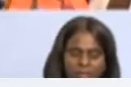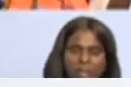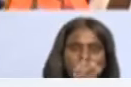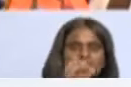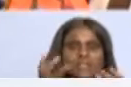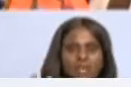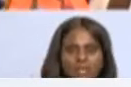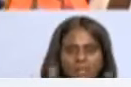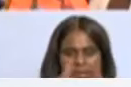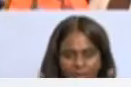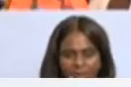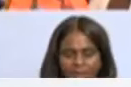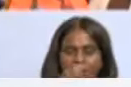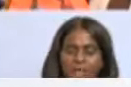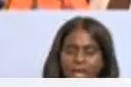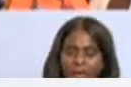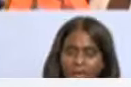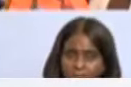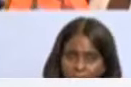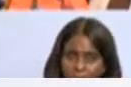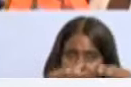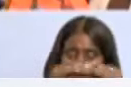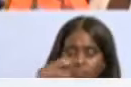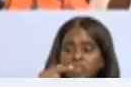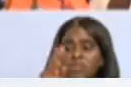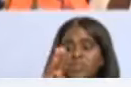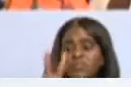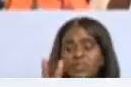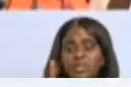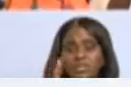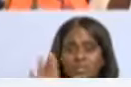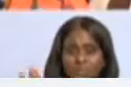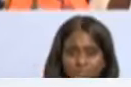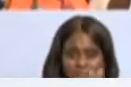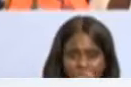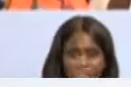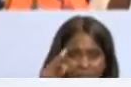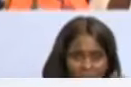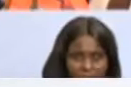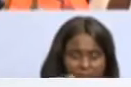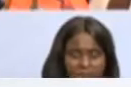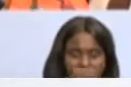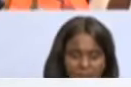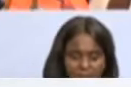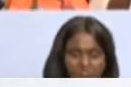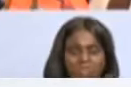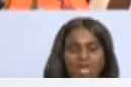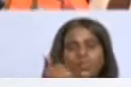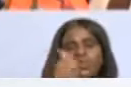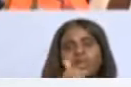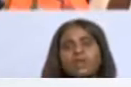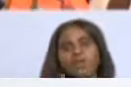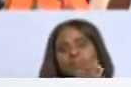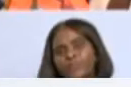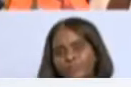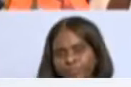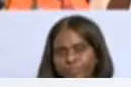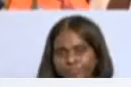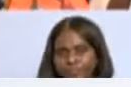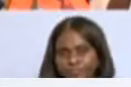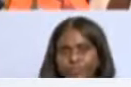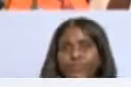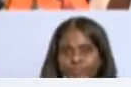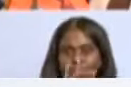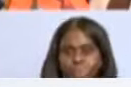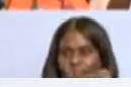This brings the number of gender-based violence fast-track courts in the country to 10. Let's utilize